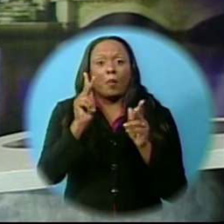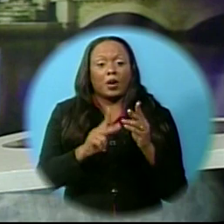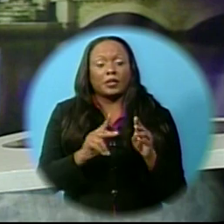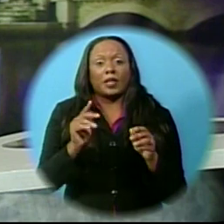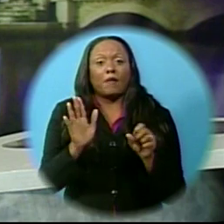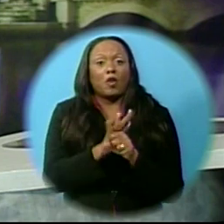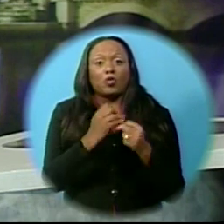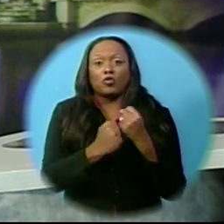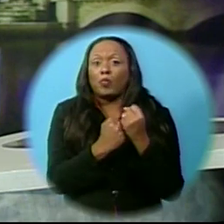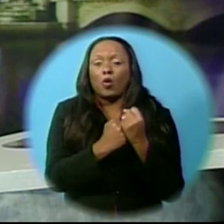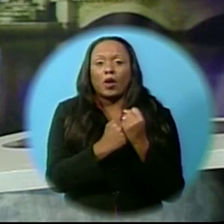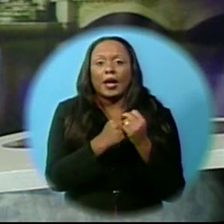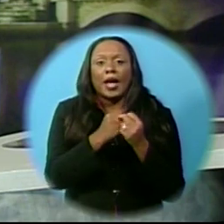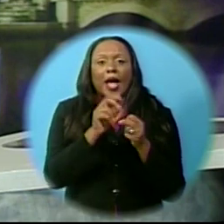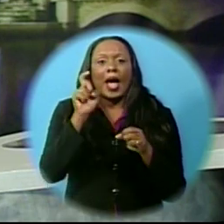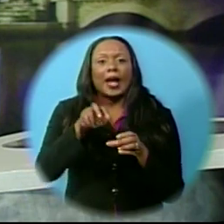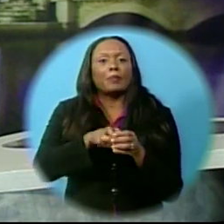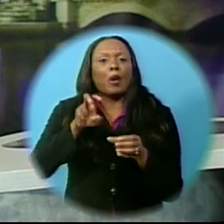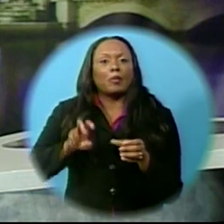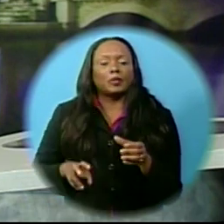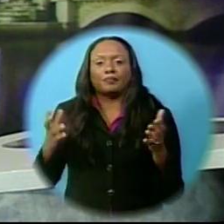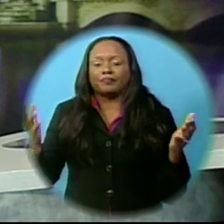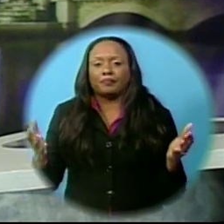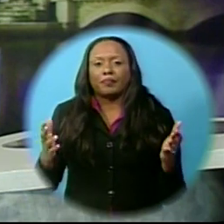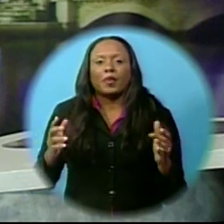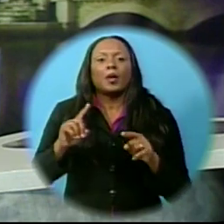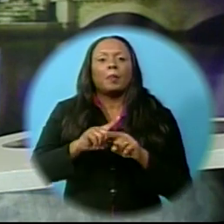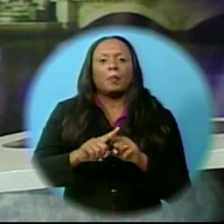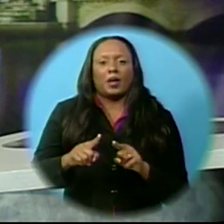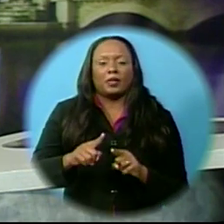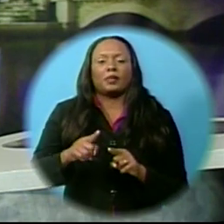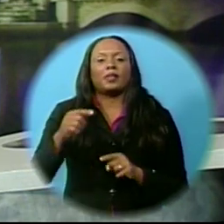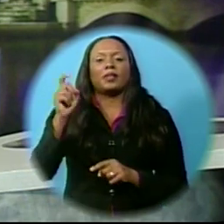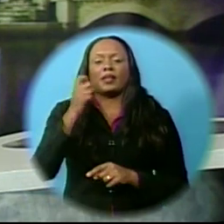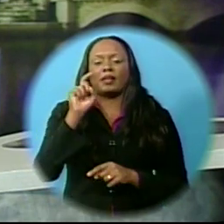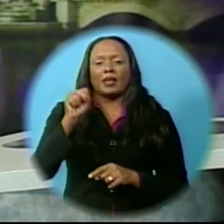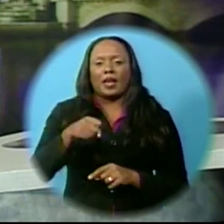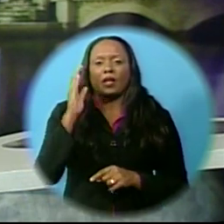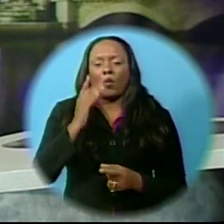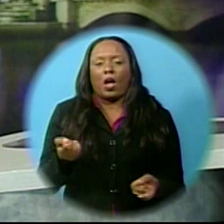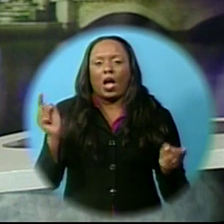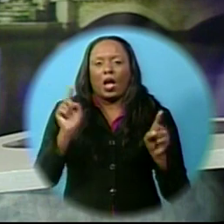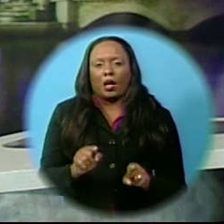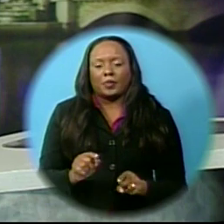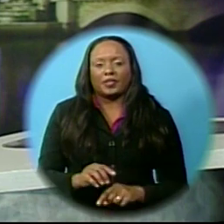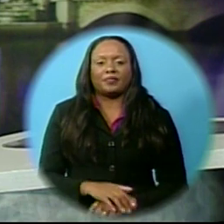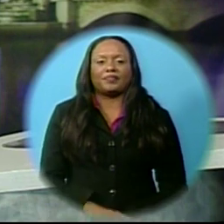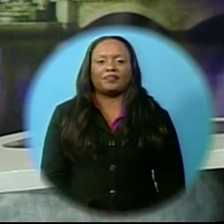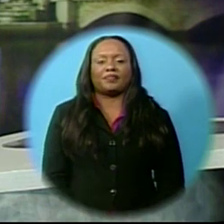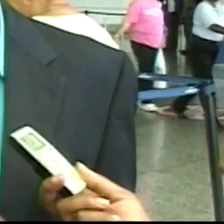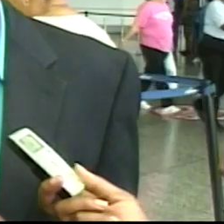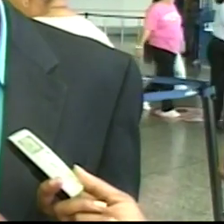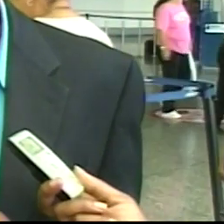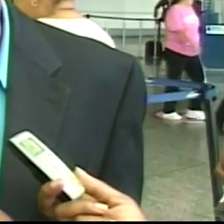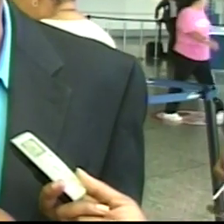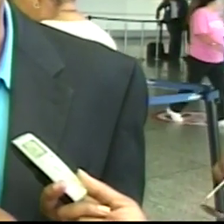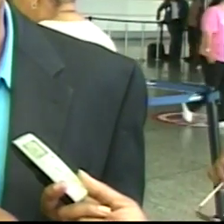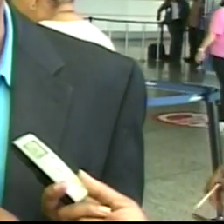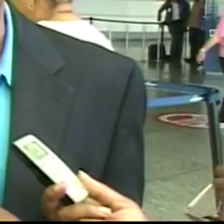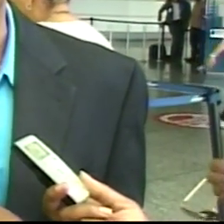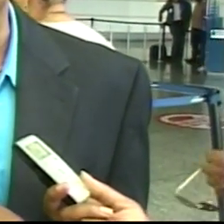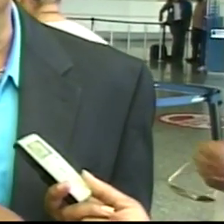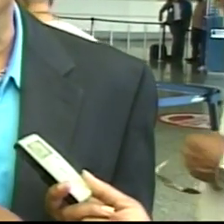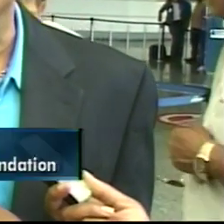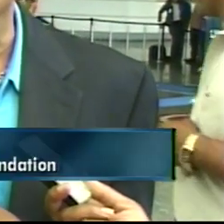Brown was speaking at the Grantley Adams International Airport Following Queen Rita's arrival And cohabble pot will take